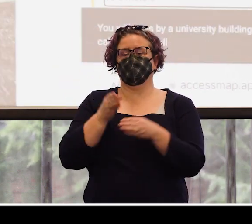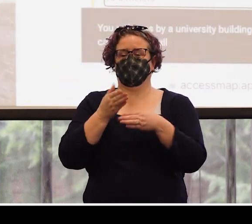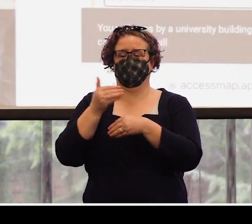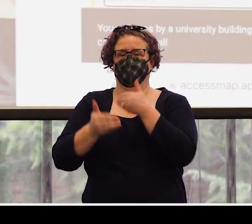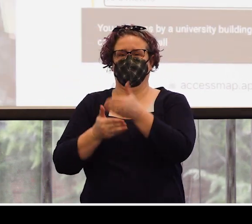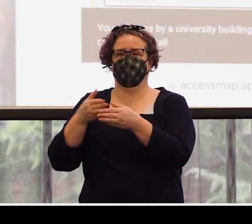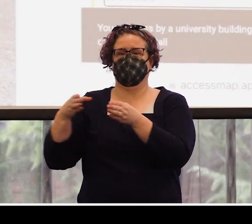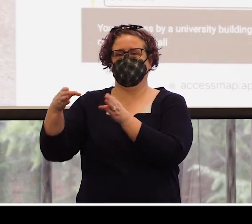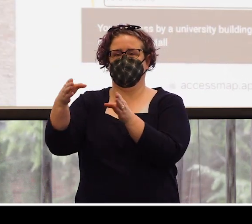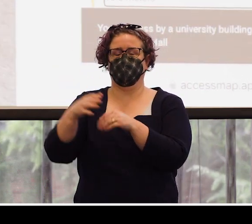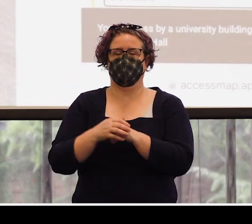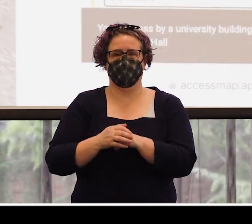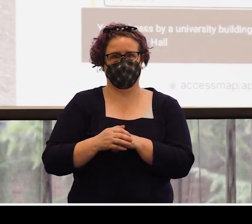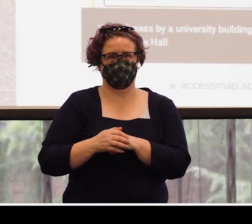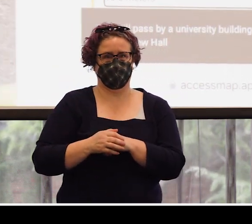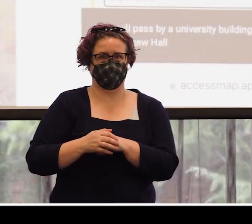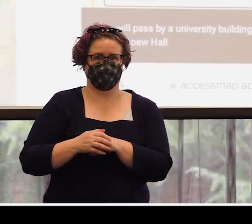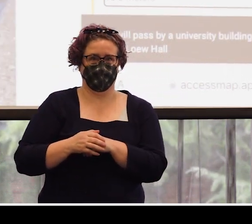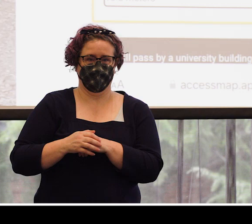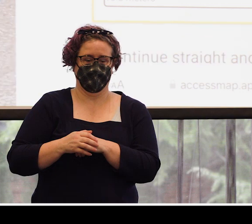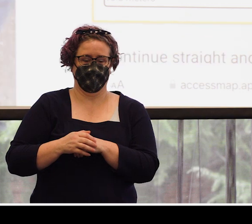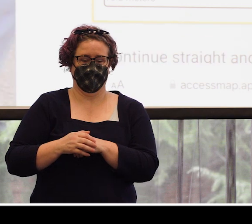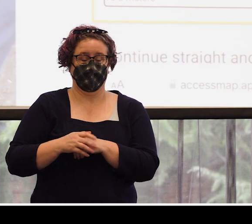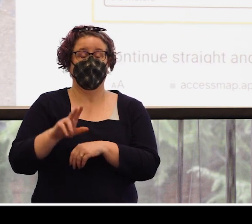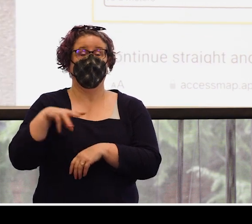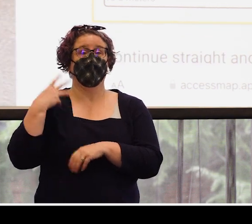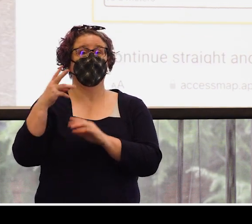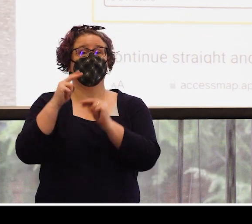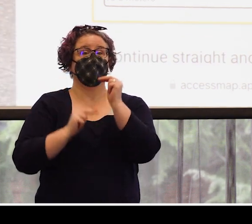You will pass by a university building on your left called Low Hall.